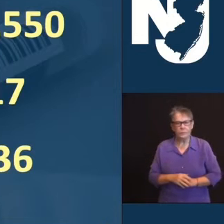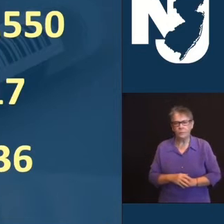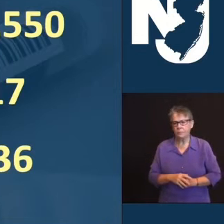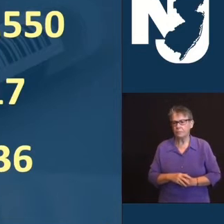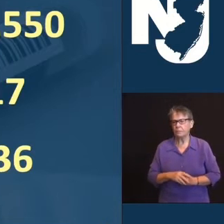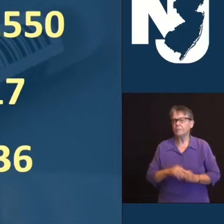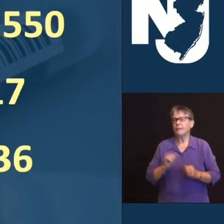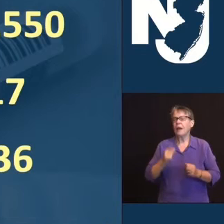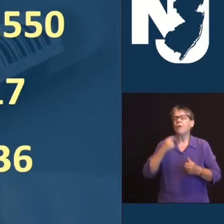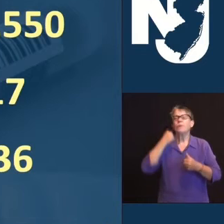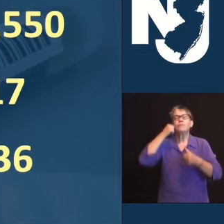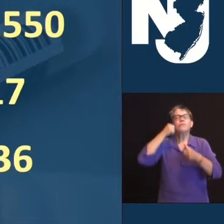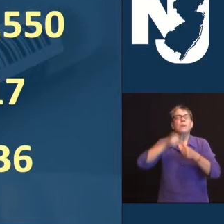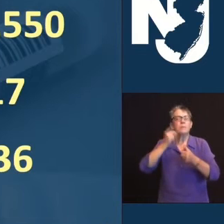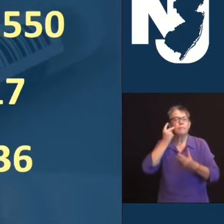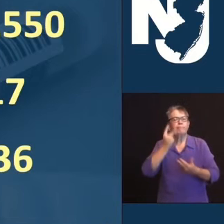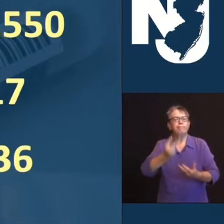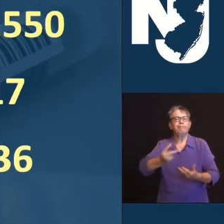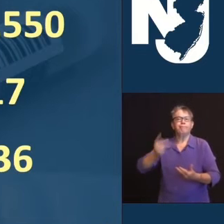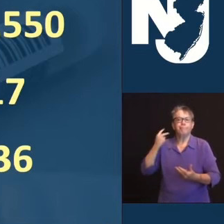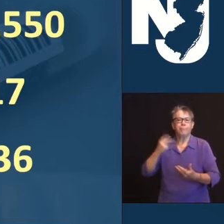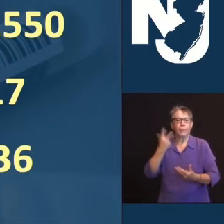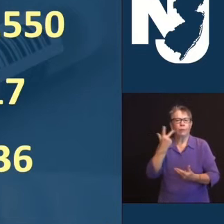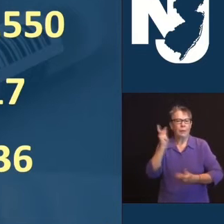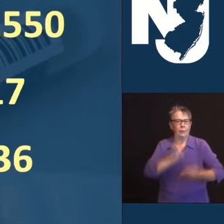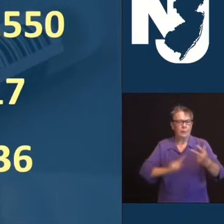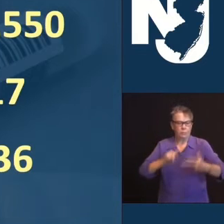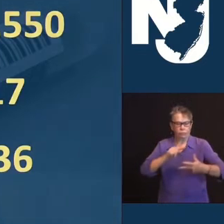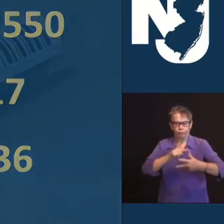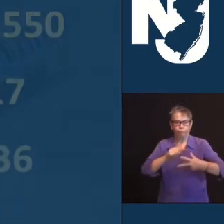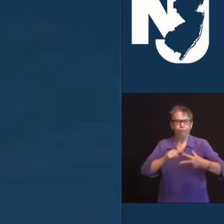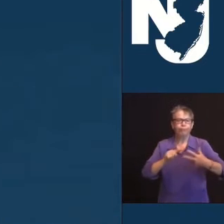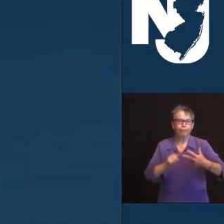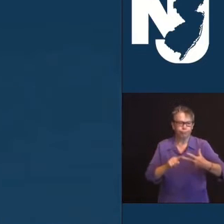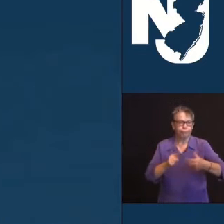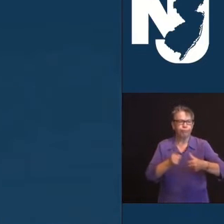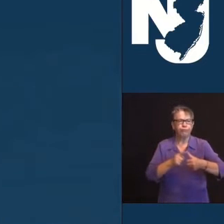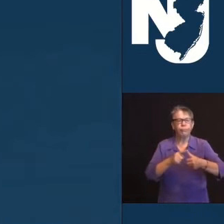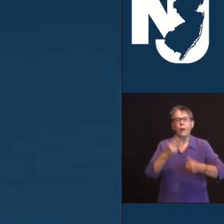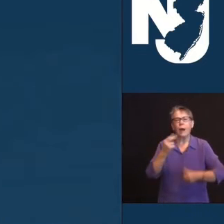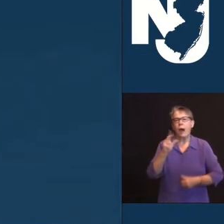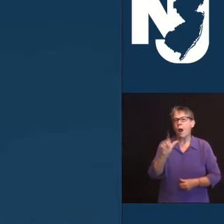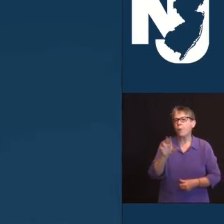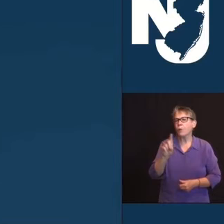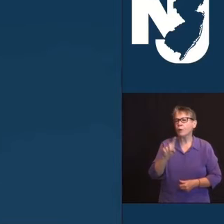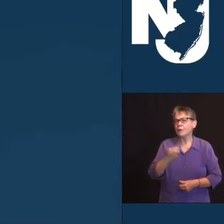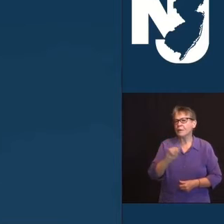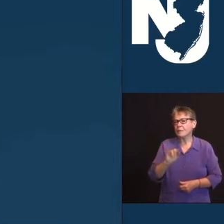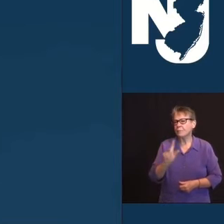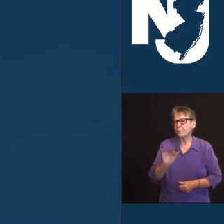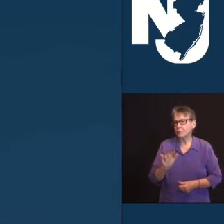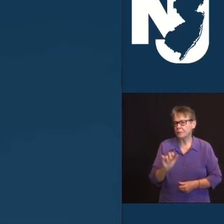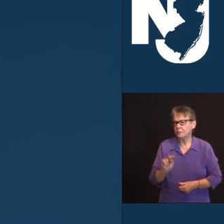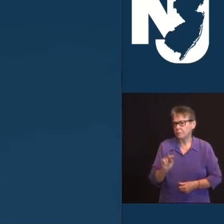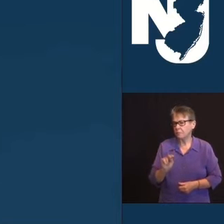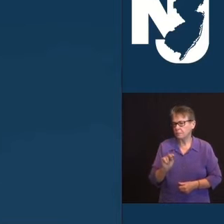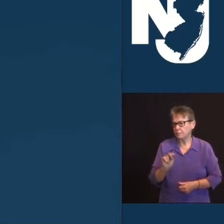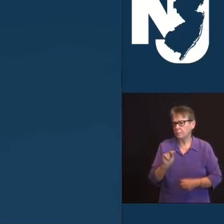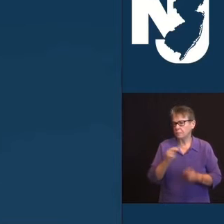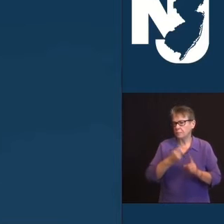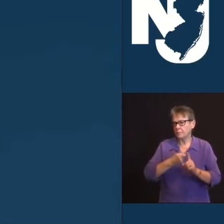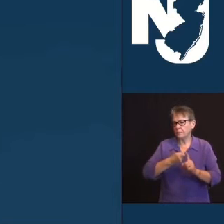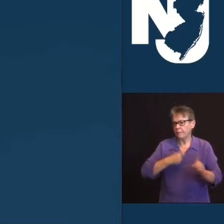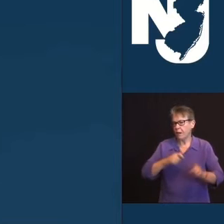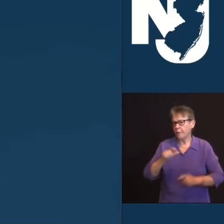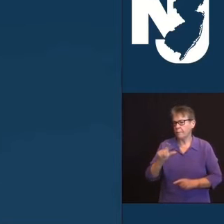souls who we have lost. Let's begin in Livingston, one of New Jersey's great communities. And there is